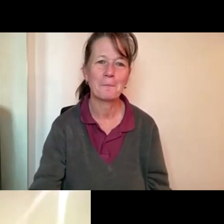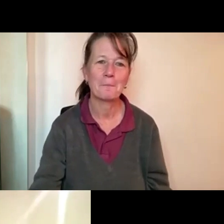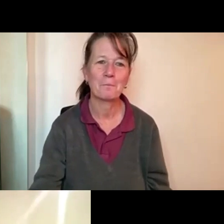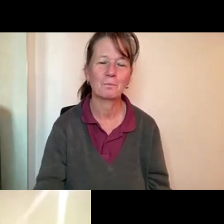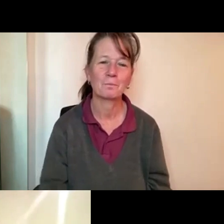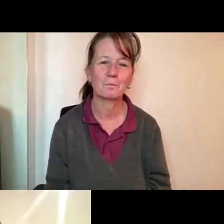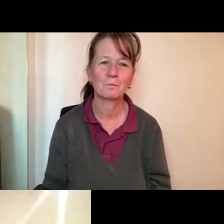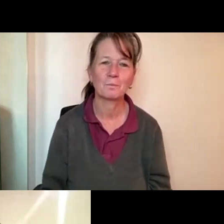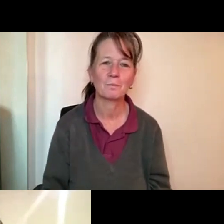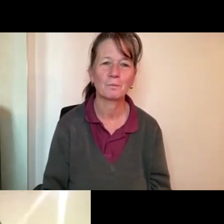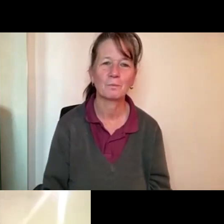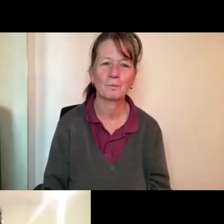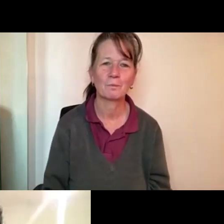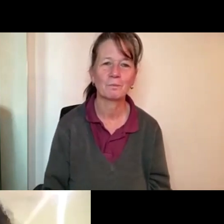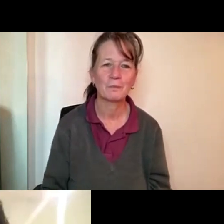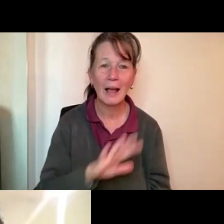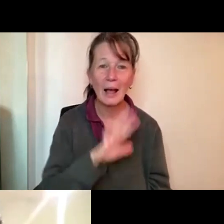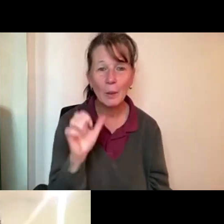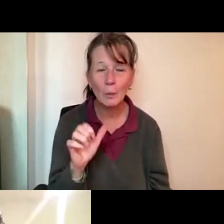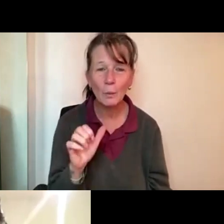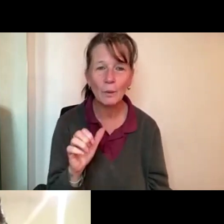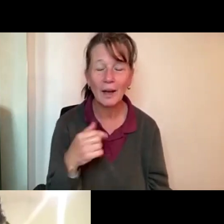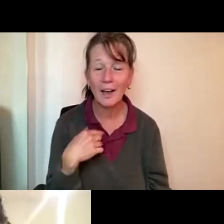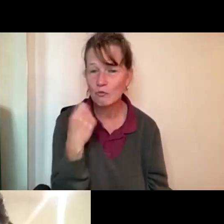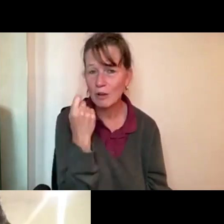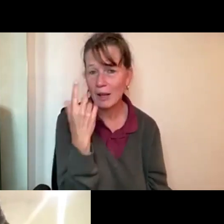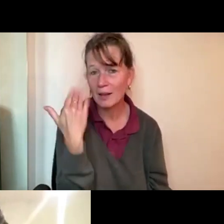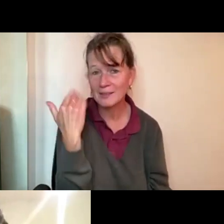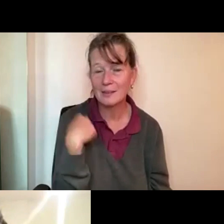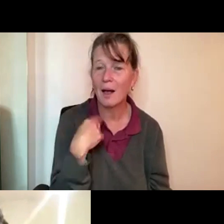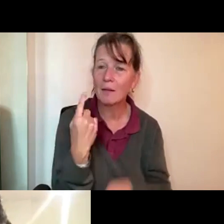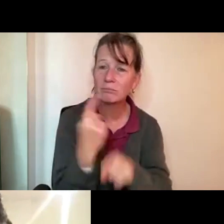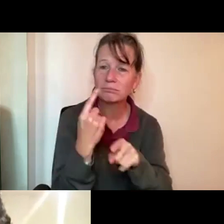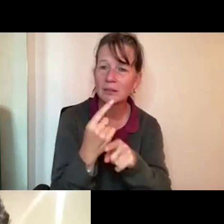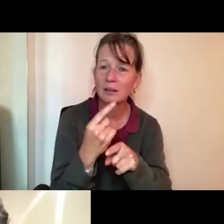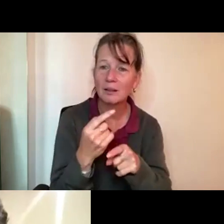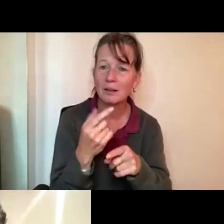Hello, Mathilde. I've just realized that I spoke before without